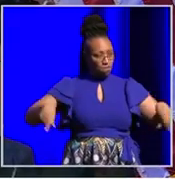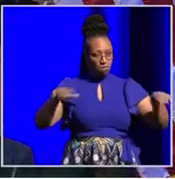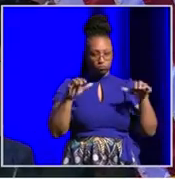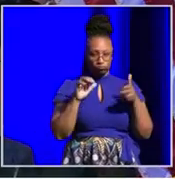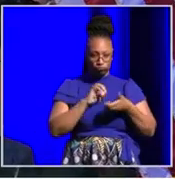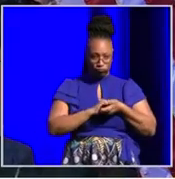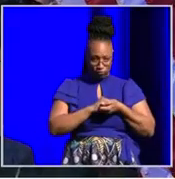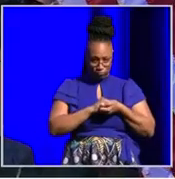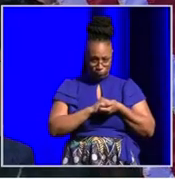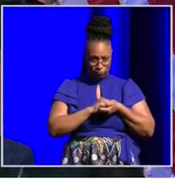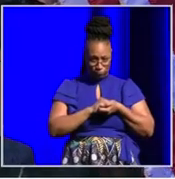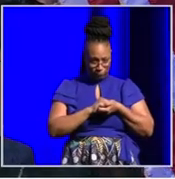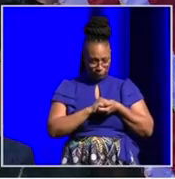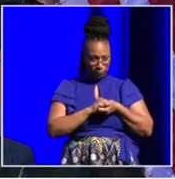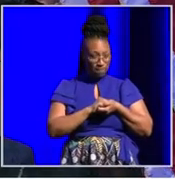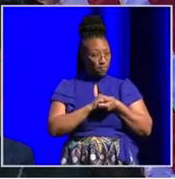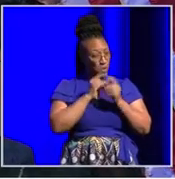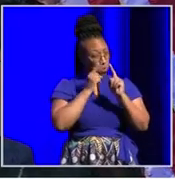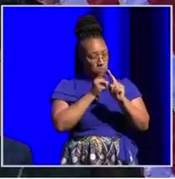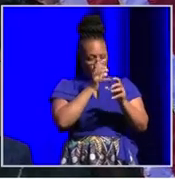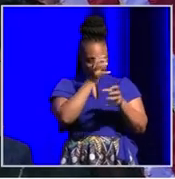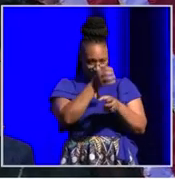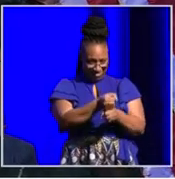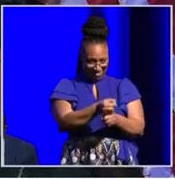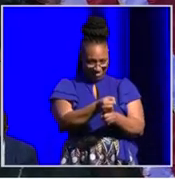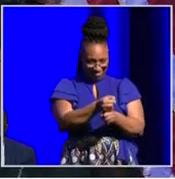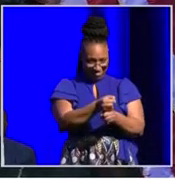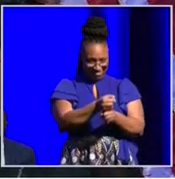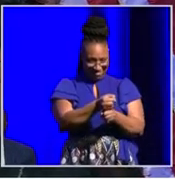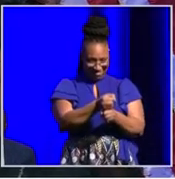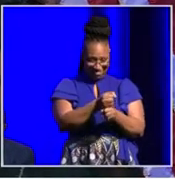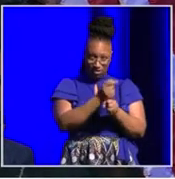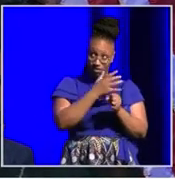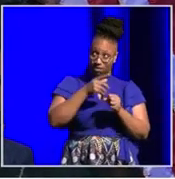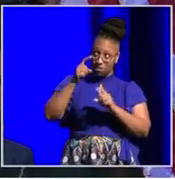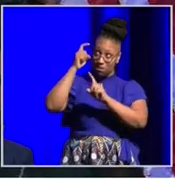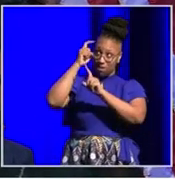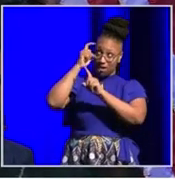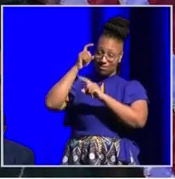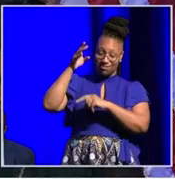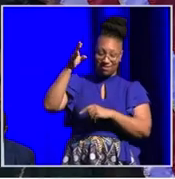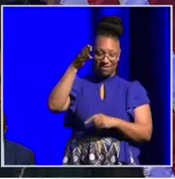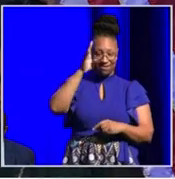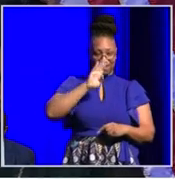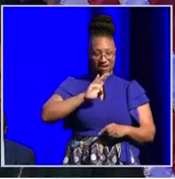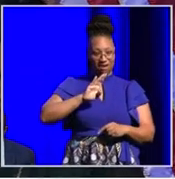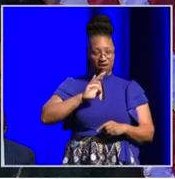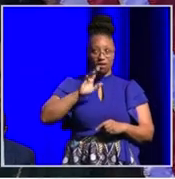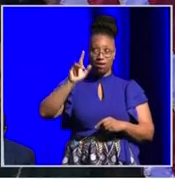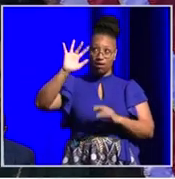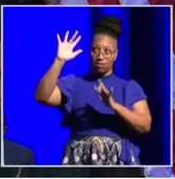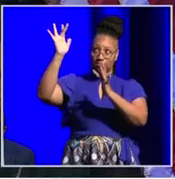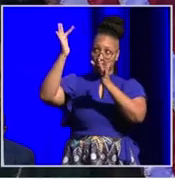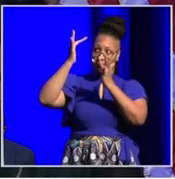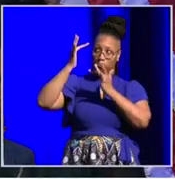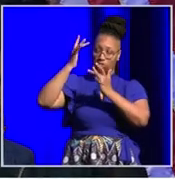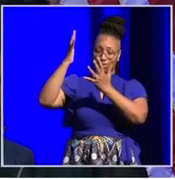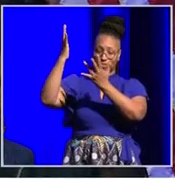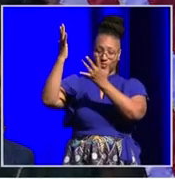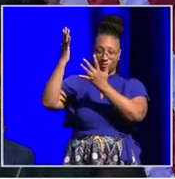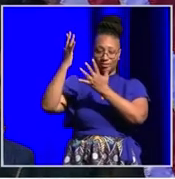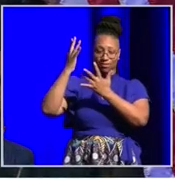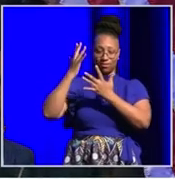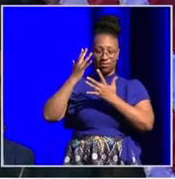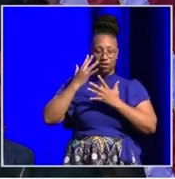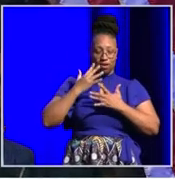pray together. Eternal and all-wise God, the benevolent and merciful, in whom we all live, move, and have our being,